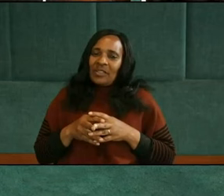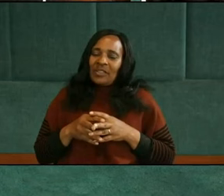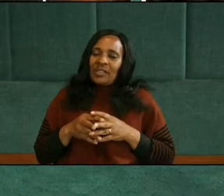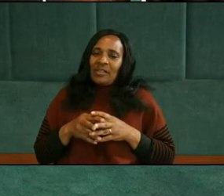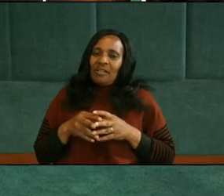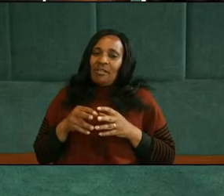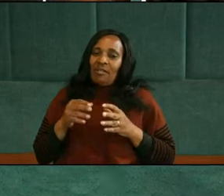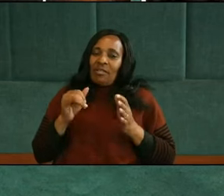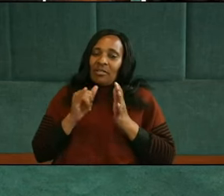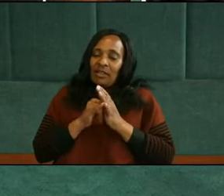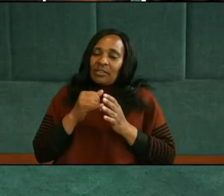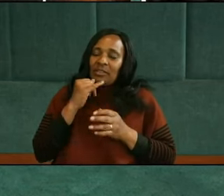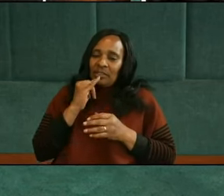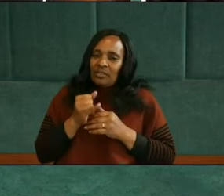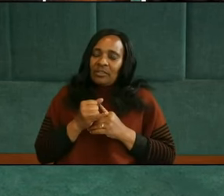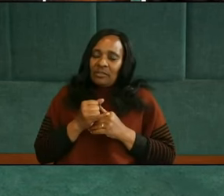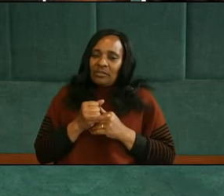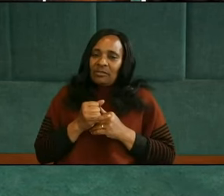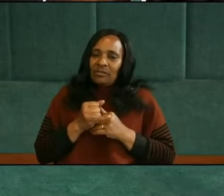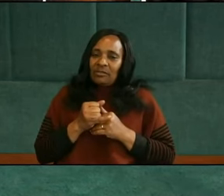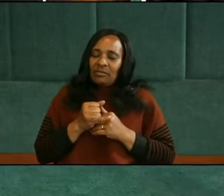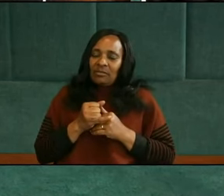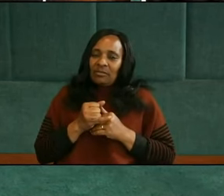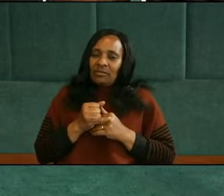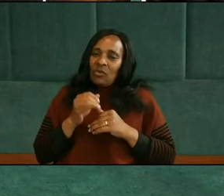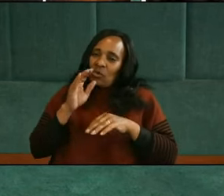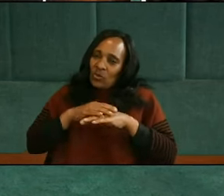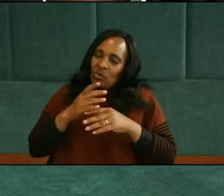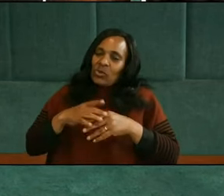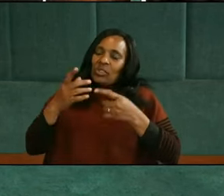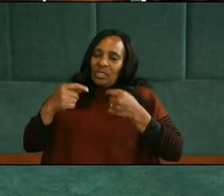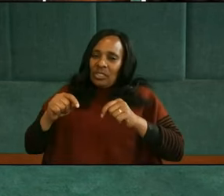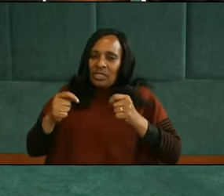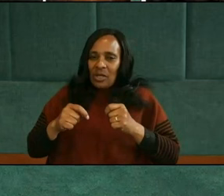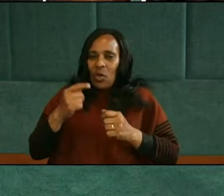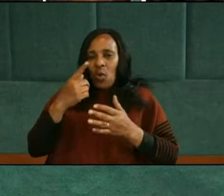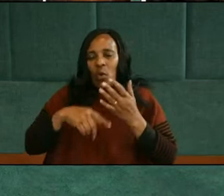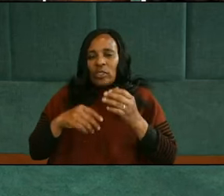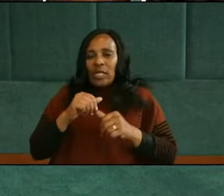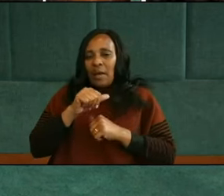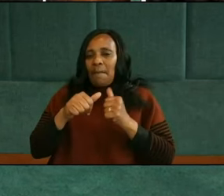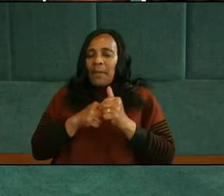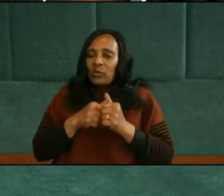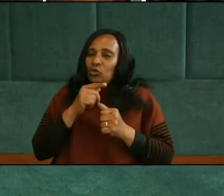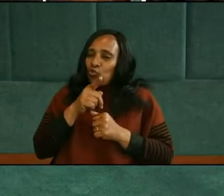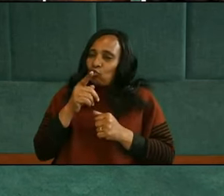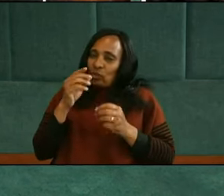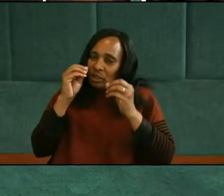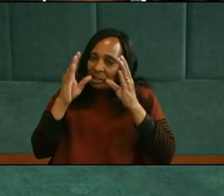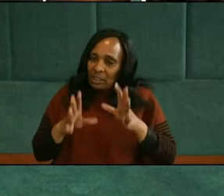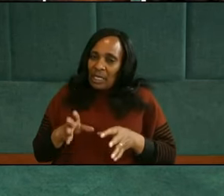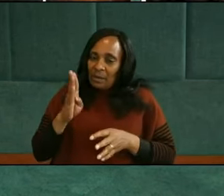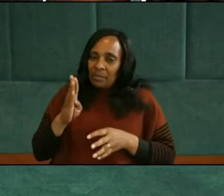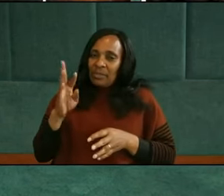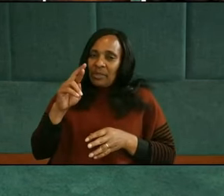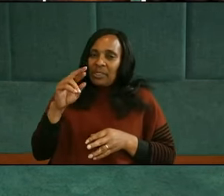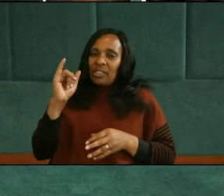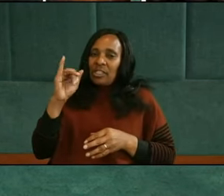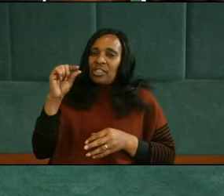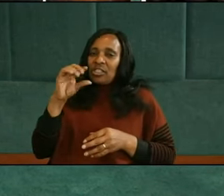Okay, that is a good try. What about you, Teacher Bridget? I think I'd